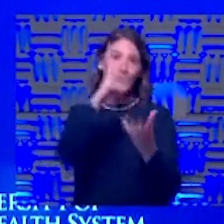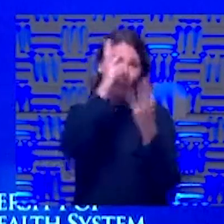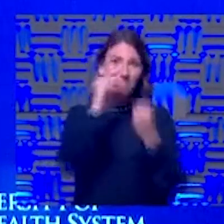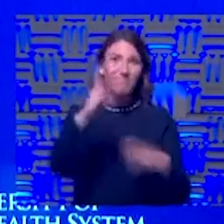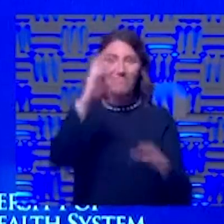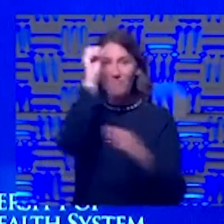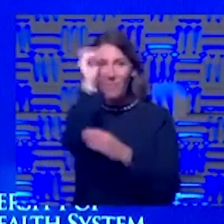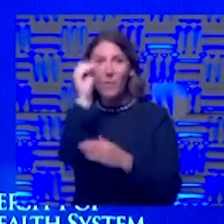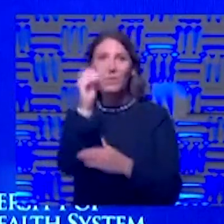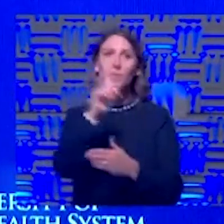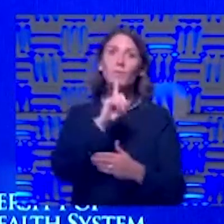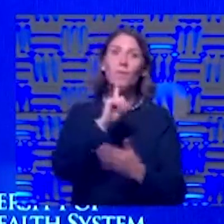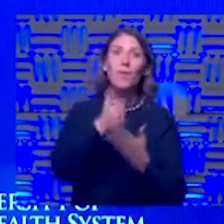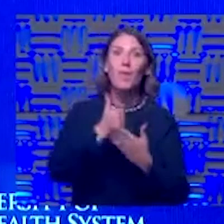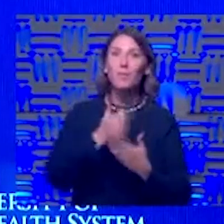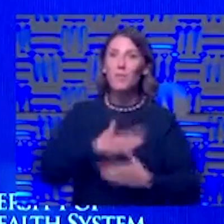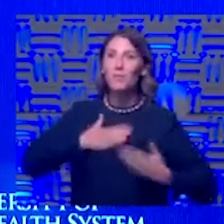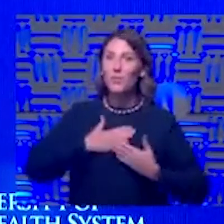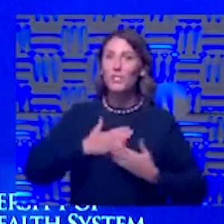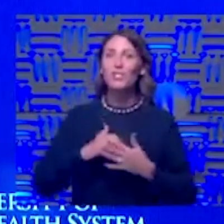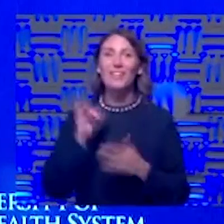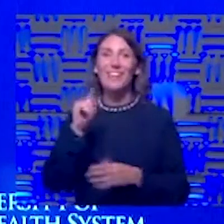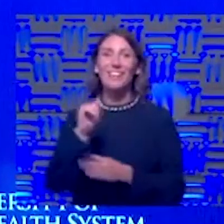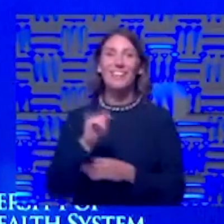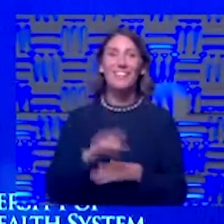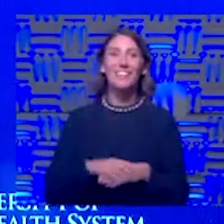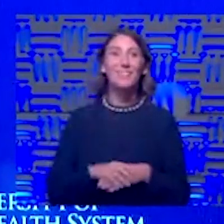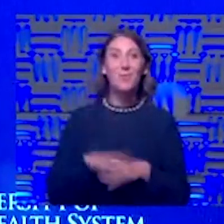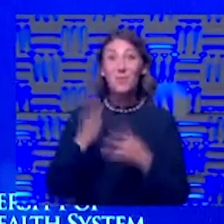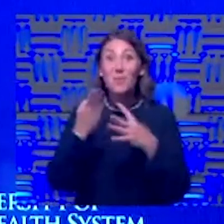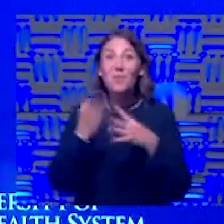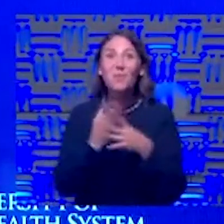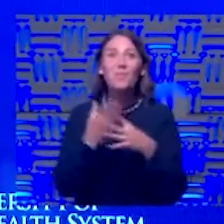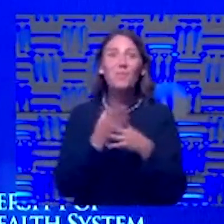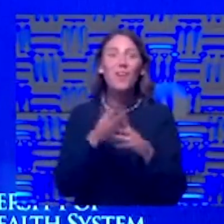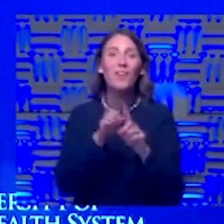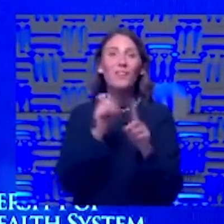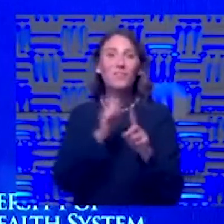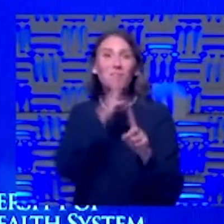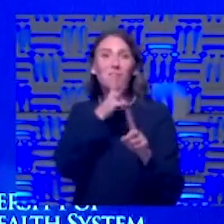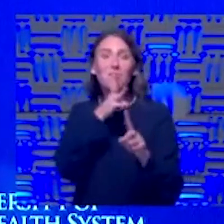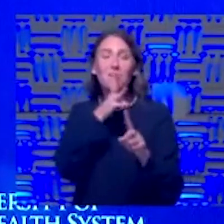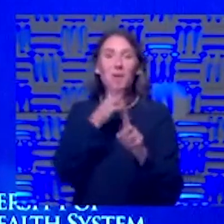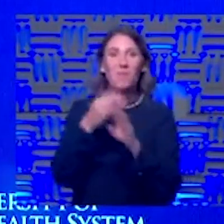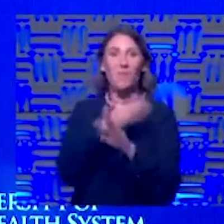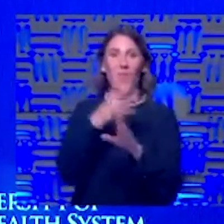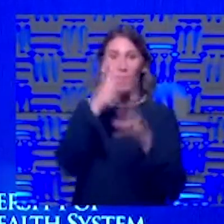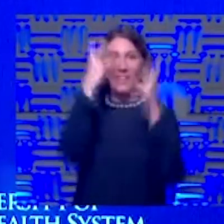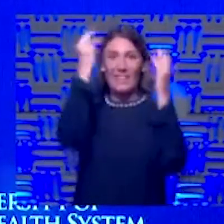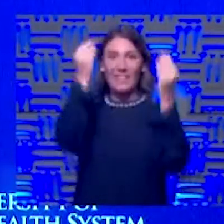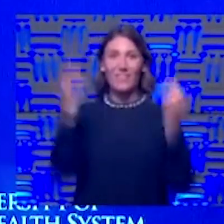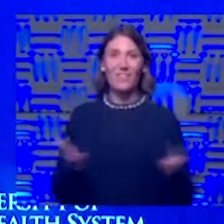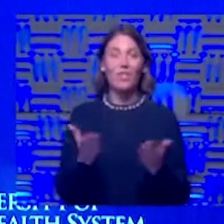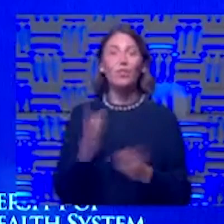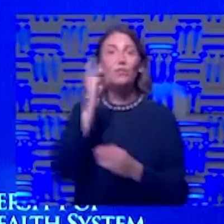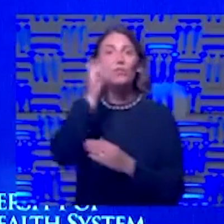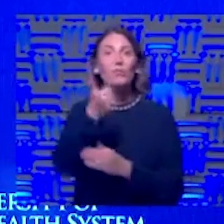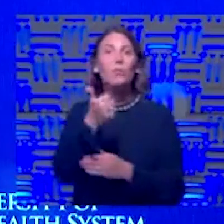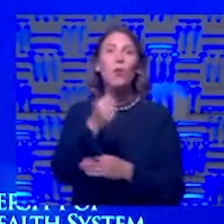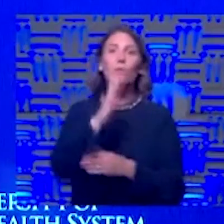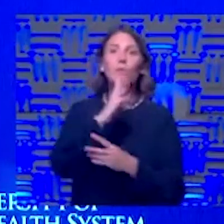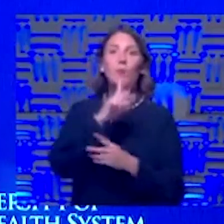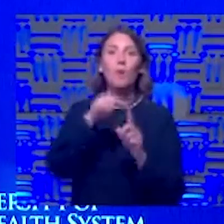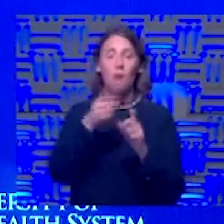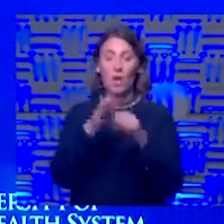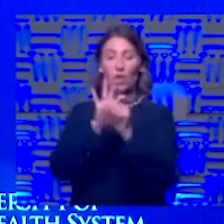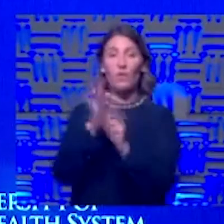you being on here with me. Okay, so I'm going to give you guys a break from speaking, and I'll jump in for a quick second before we get out of here. Tomorrow, we're going to be talking about